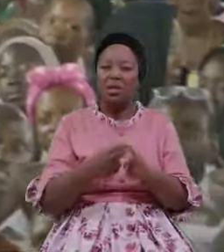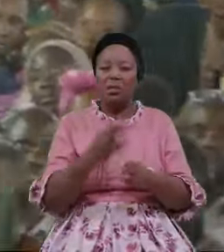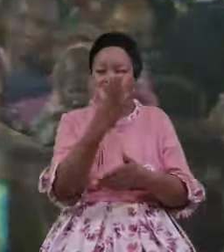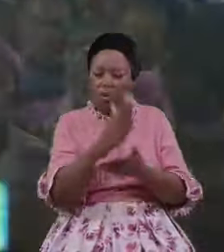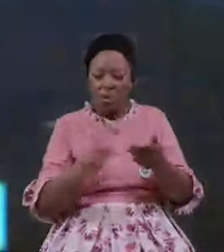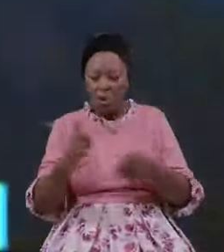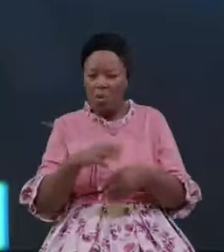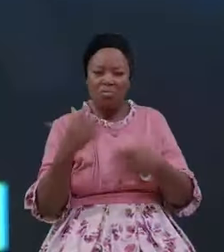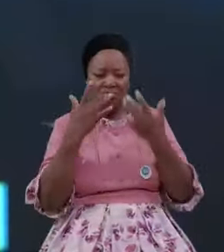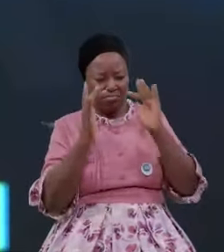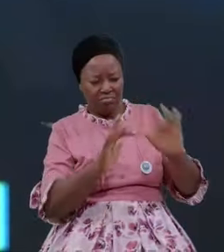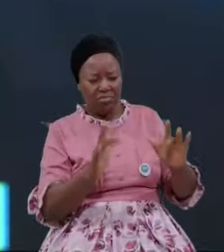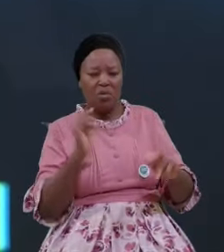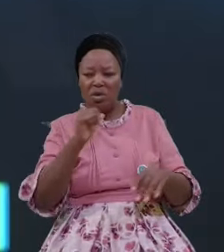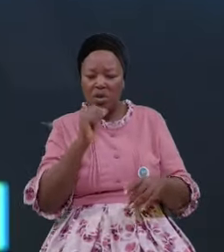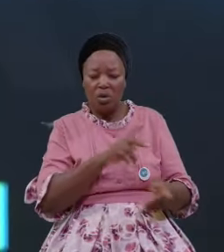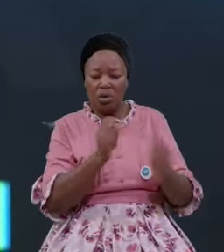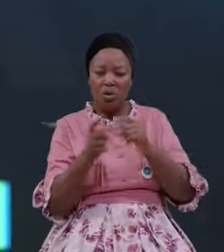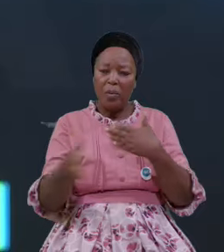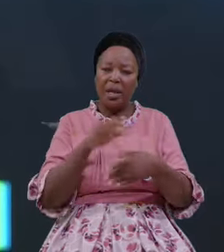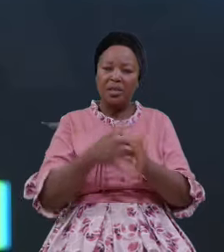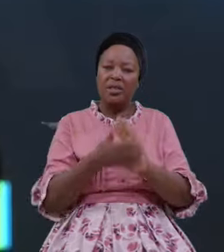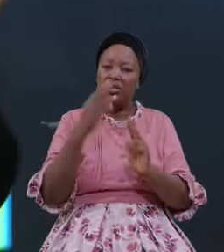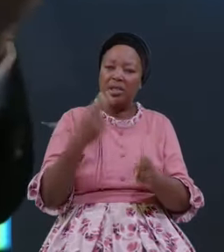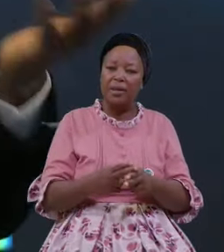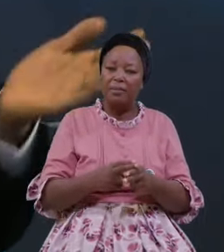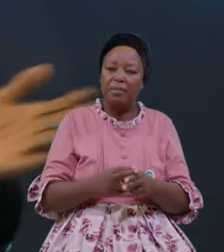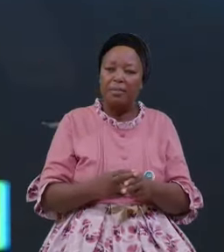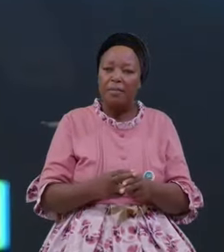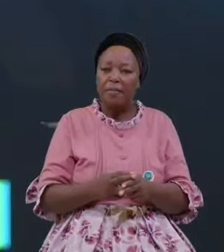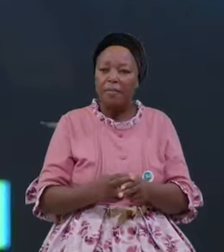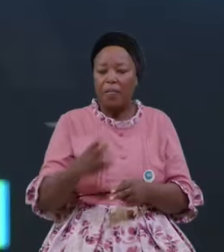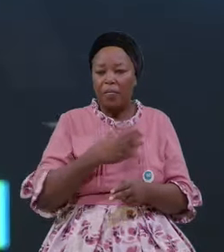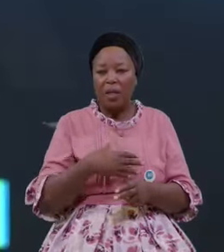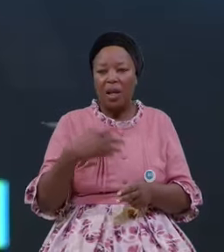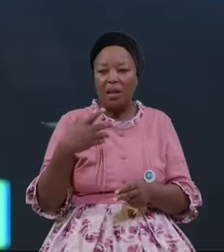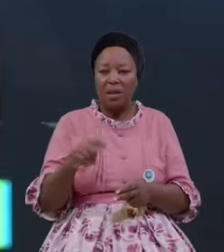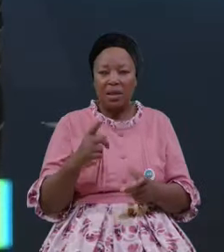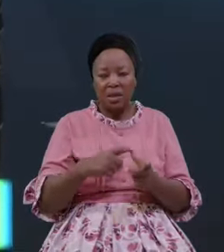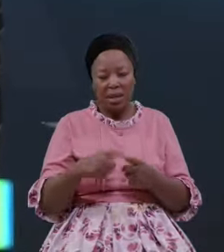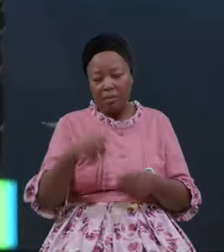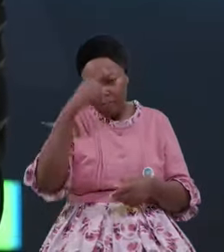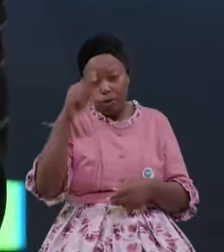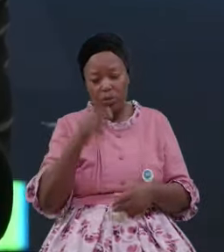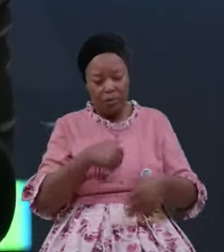jesting will not turn your back. And because he followed, Peter